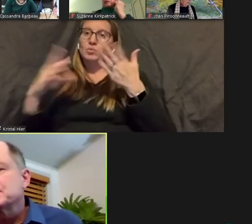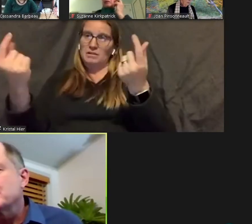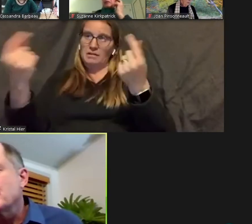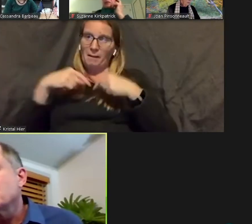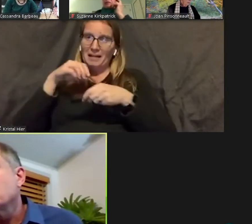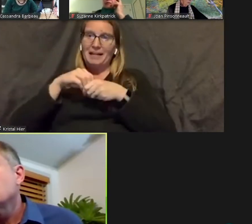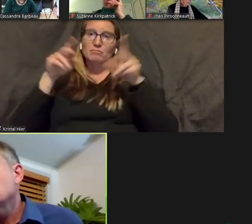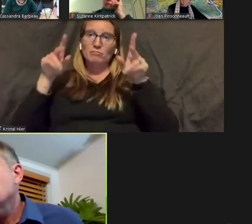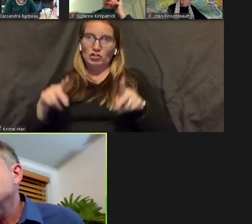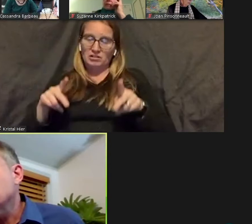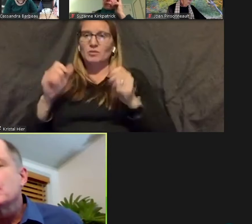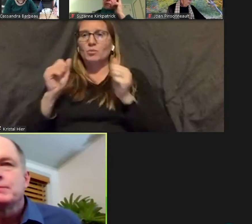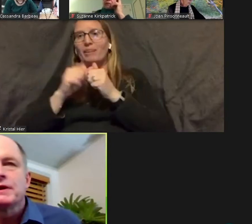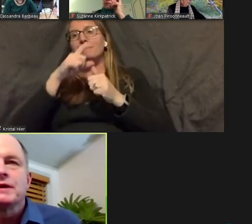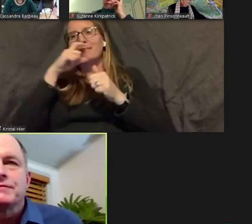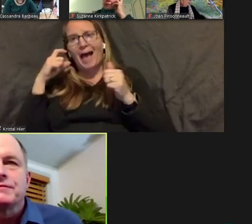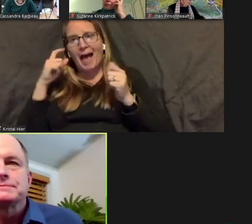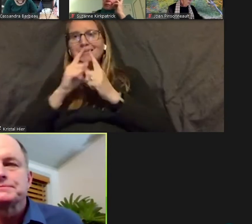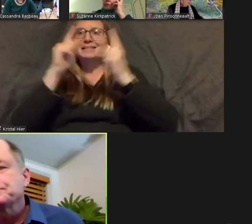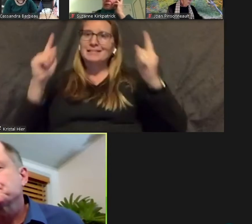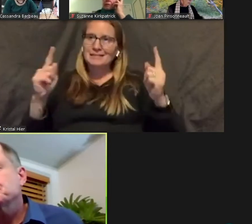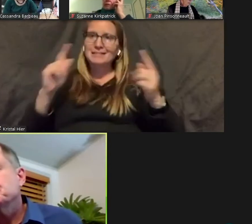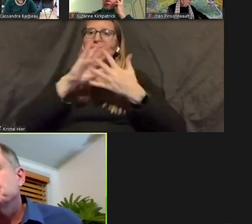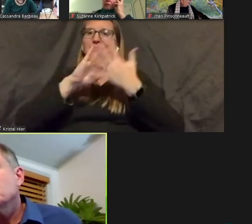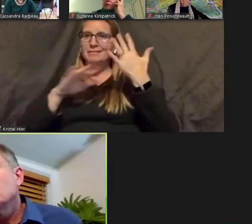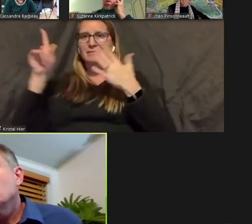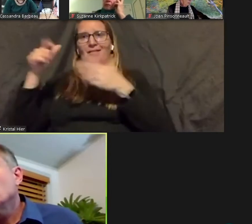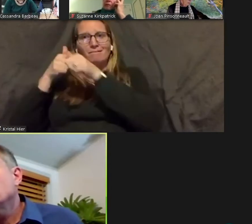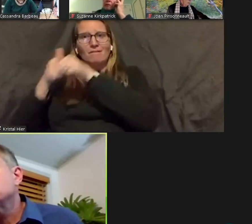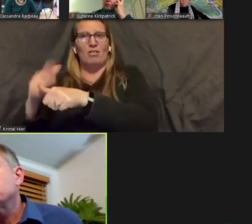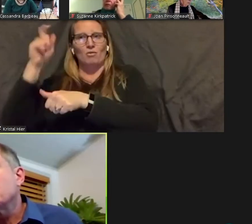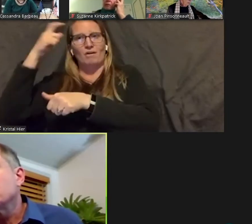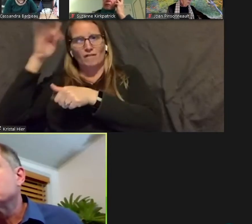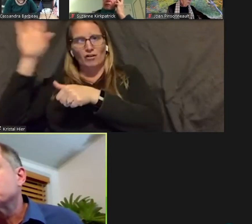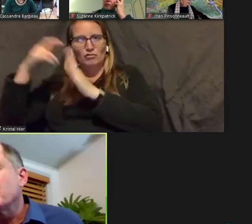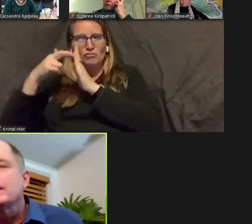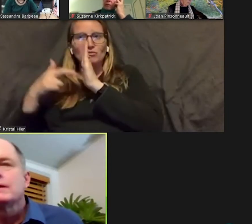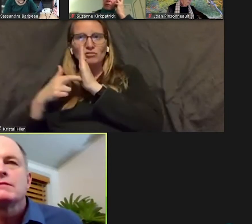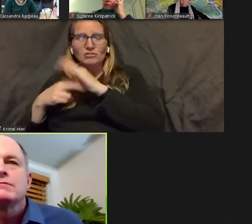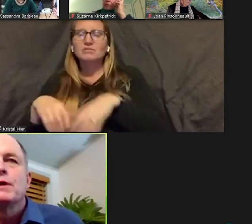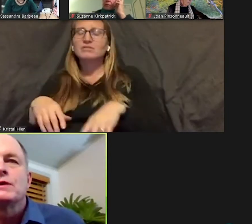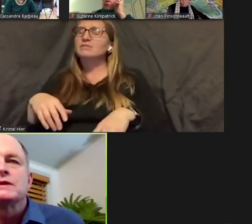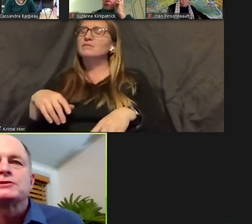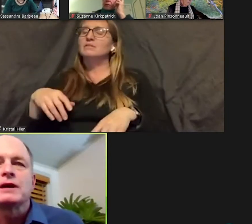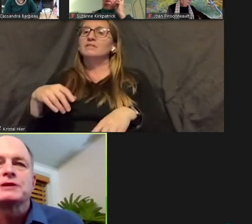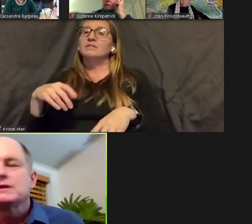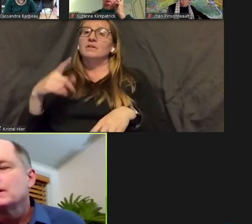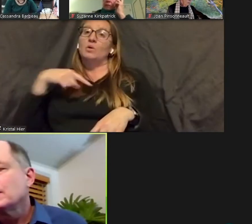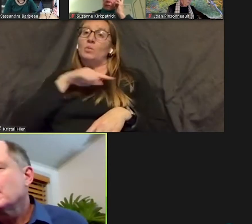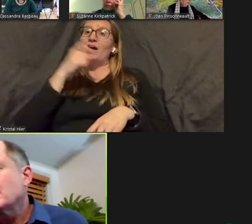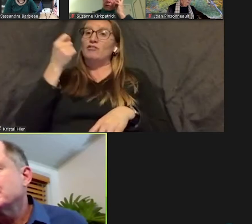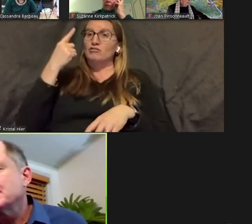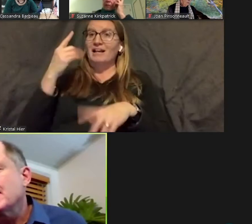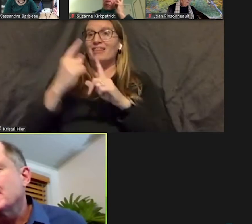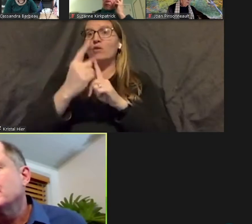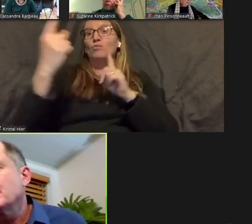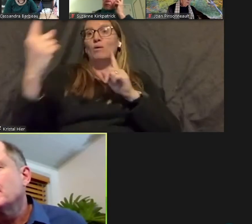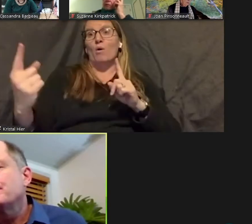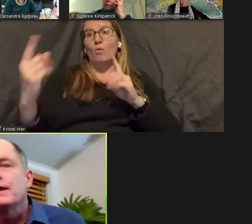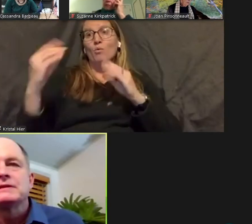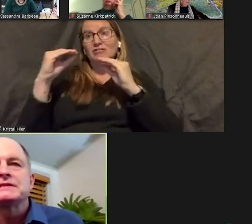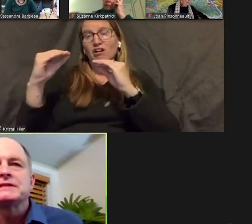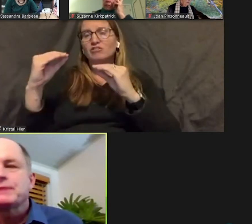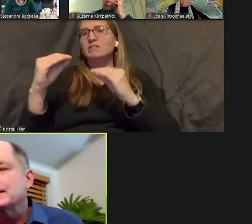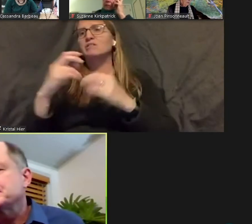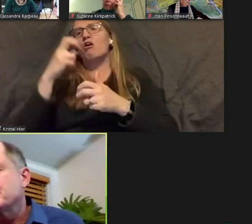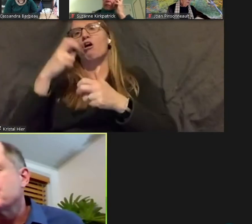all precautions taken as outlined by the governor. We understand the strain remote instruction has had